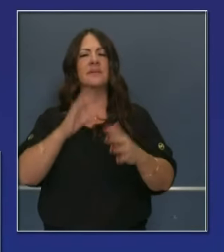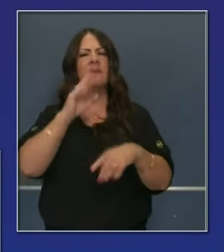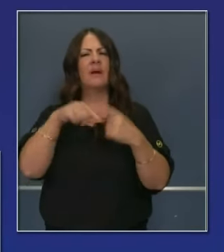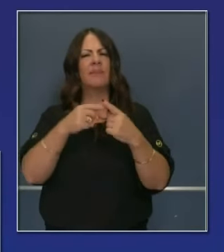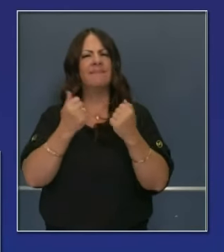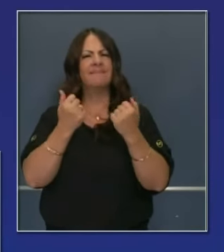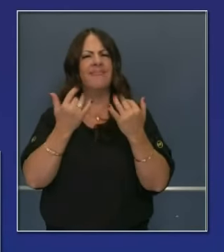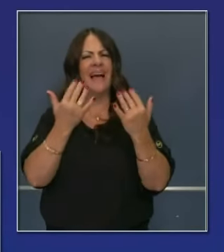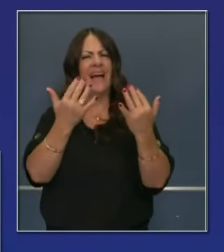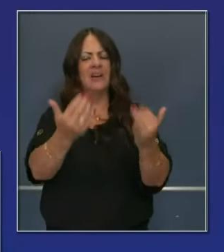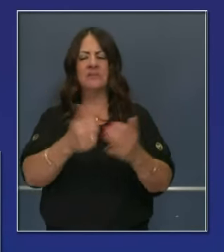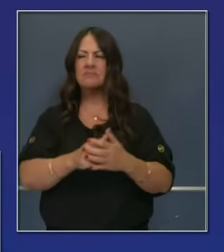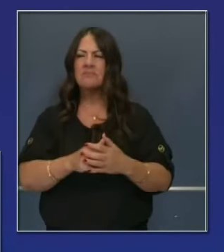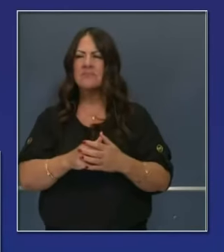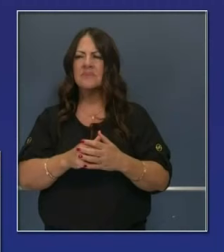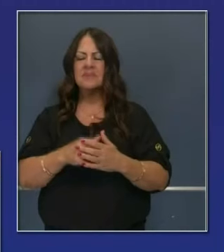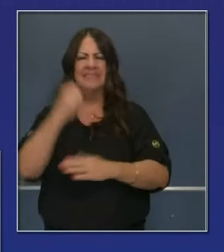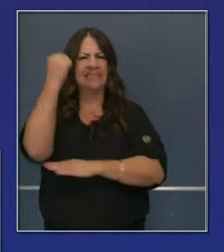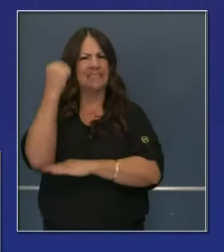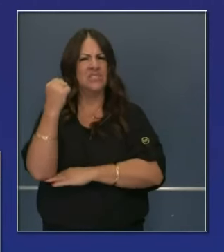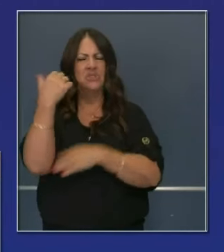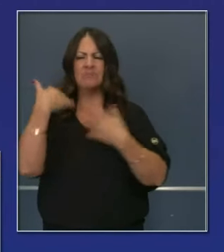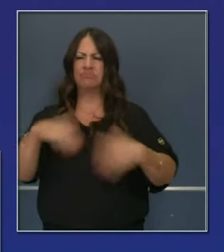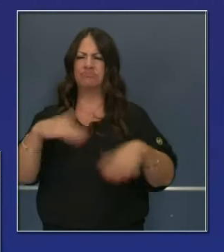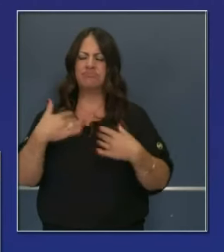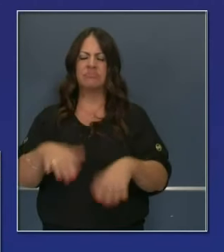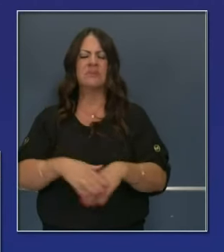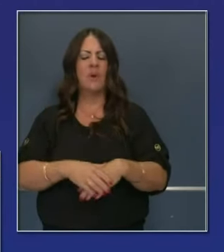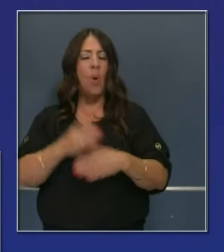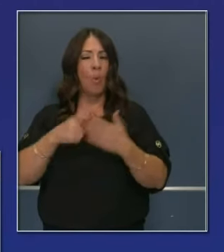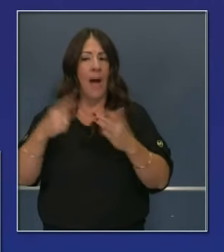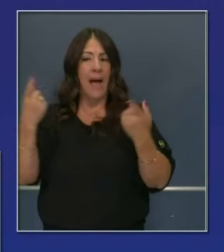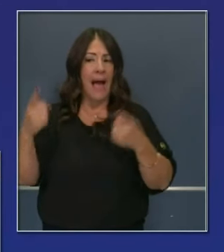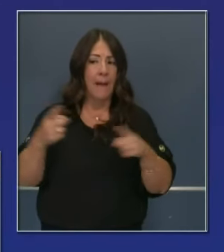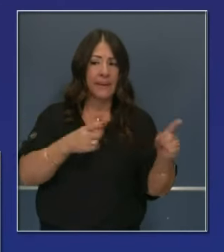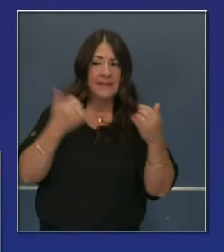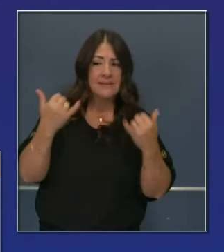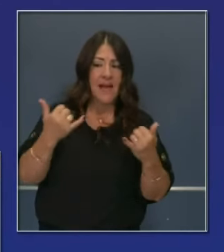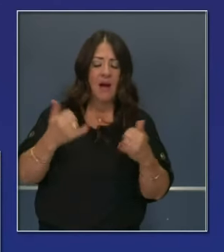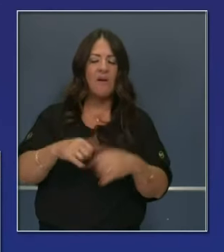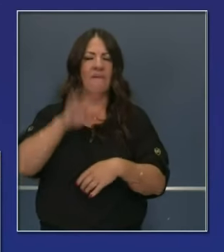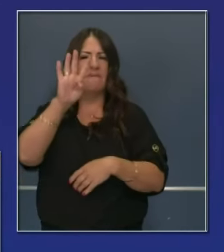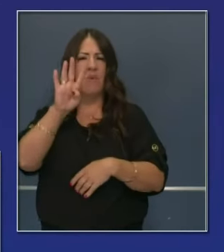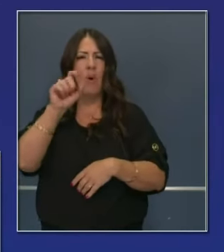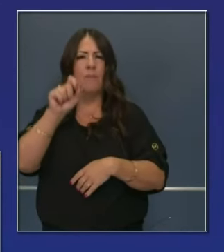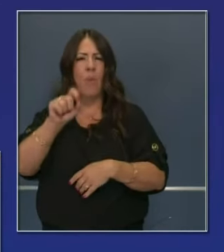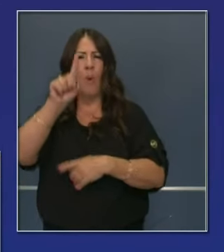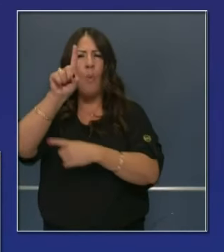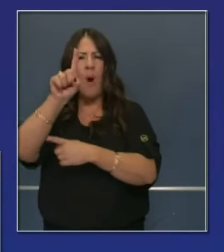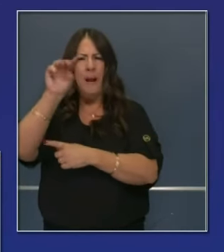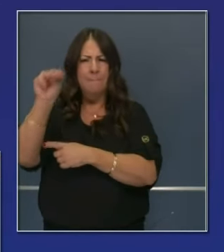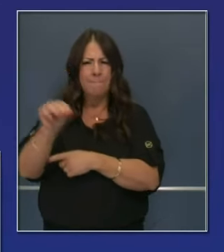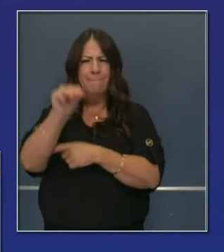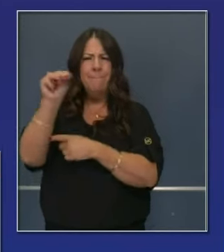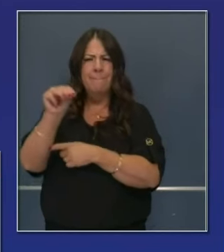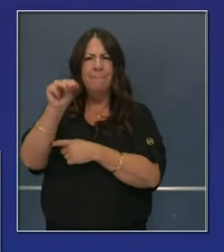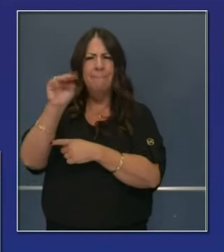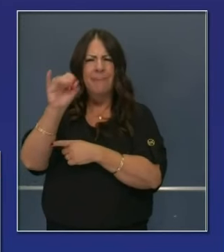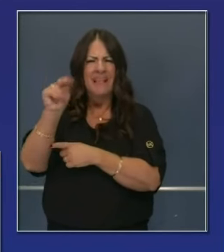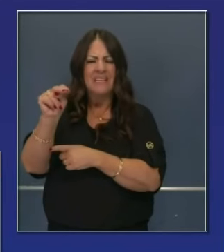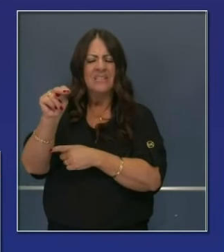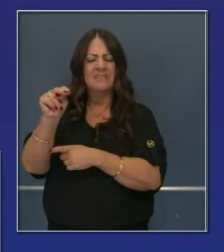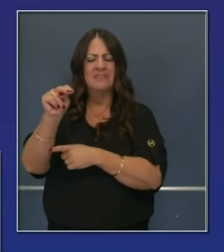making progress on the spread of the largest wildfires in the state. Some 4.8 million, or rather 4.1 million acres have